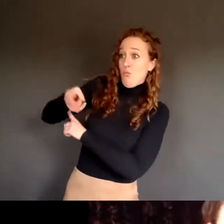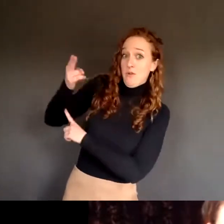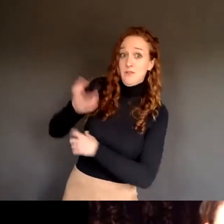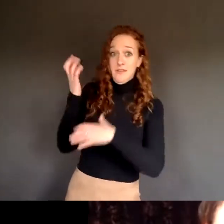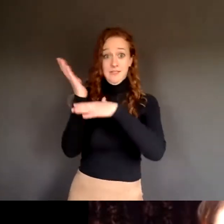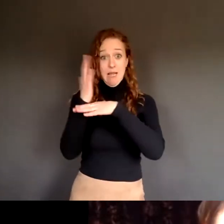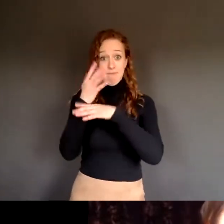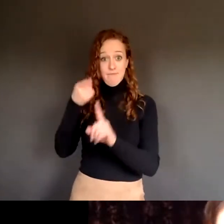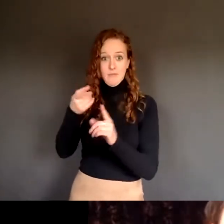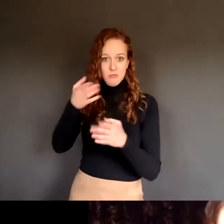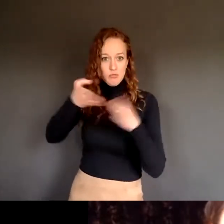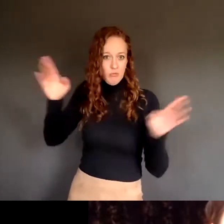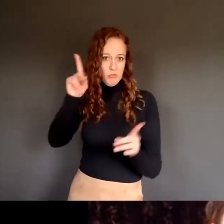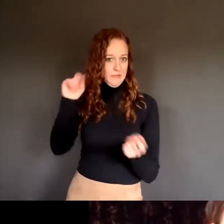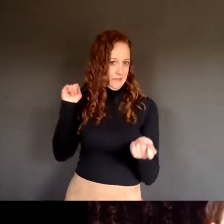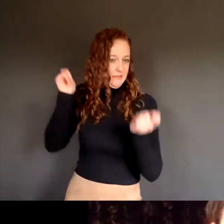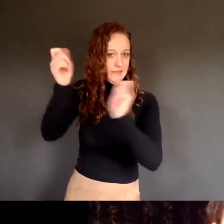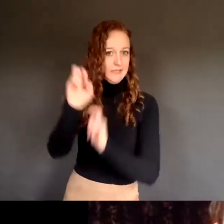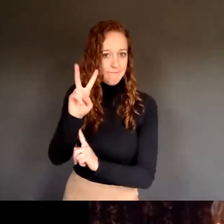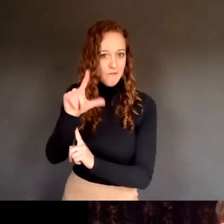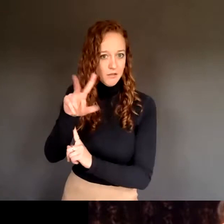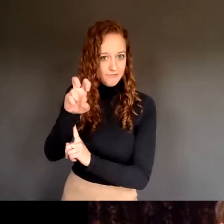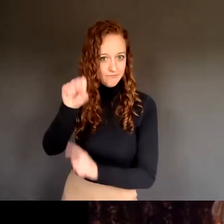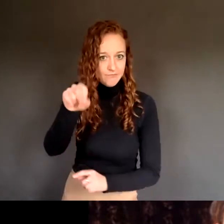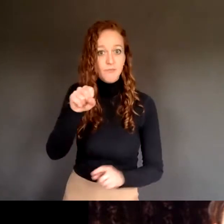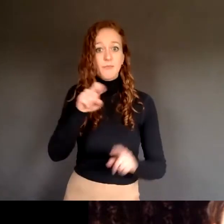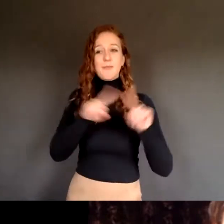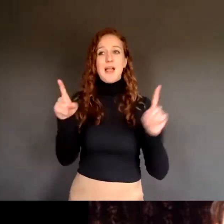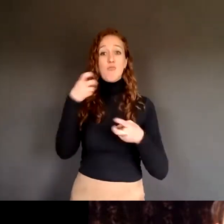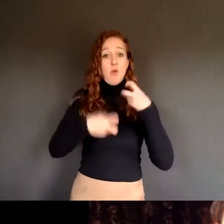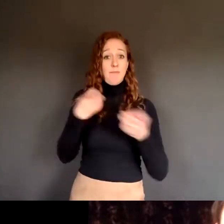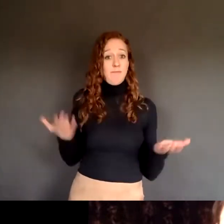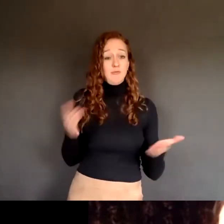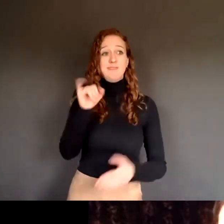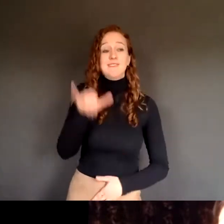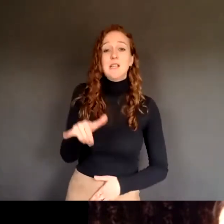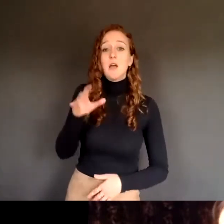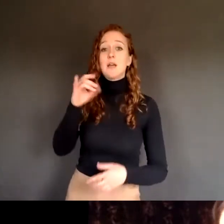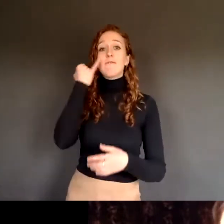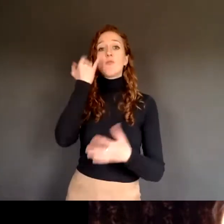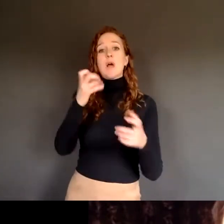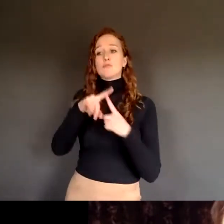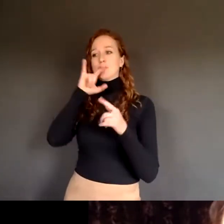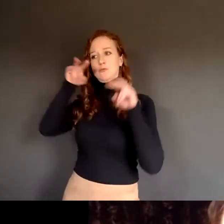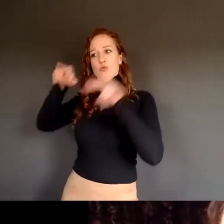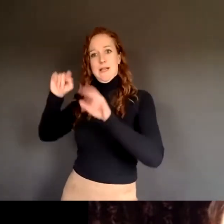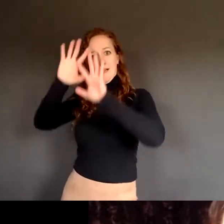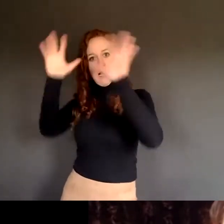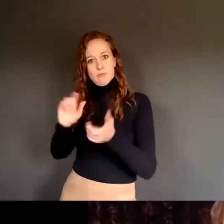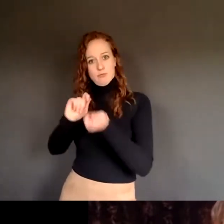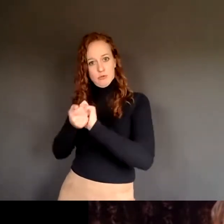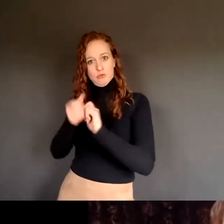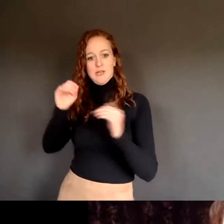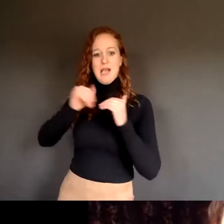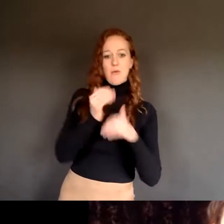That's a very broad and great question. Certainly we can look at history to know that most things do evolve over long enough periods of